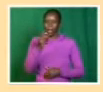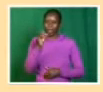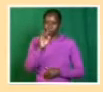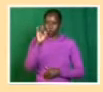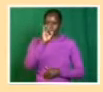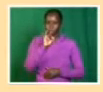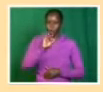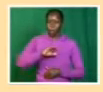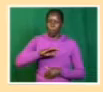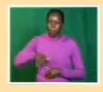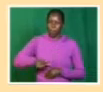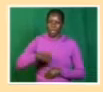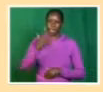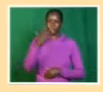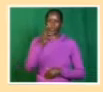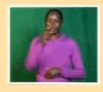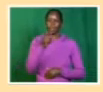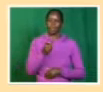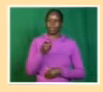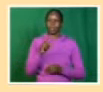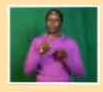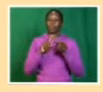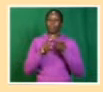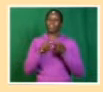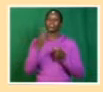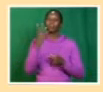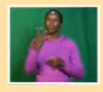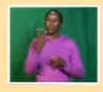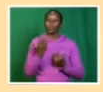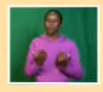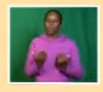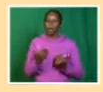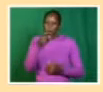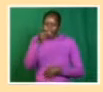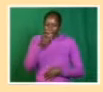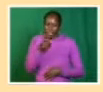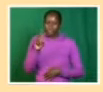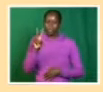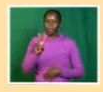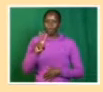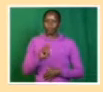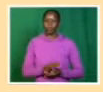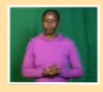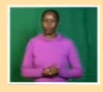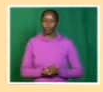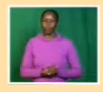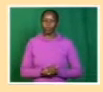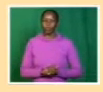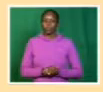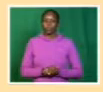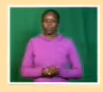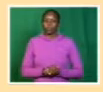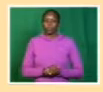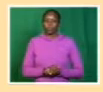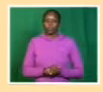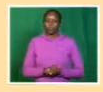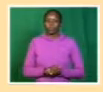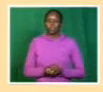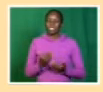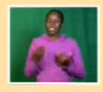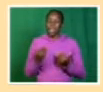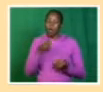side. Then now we look for the x values. Okay, so in short, what are we doing? We